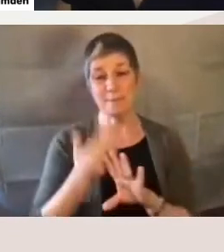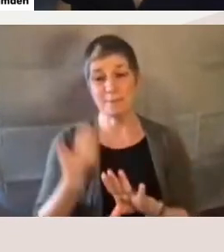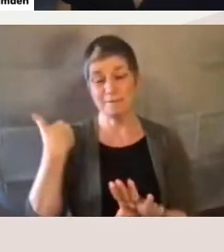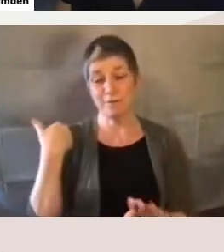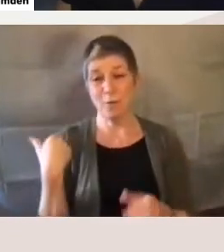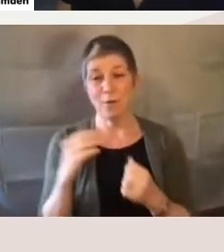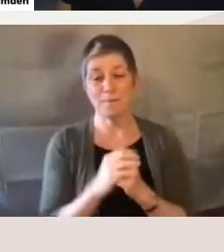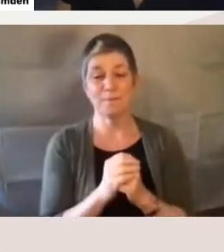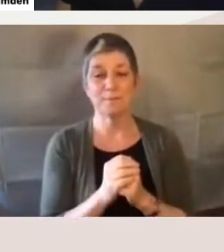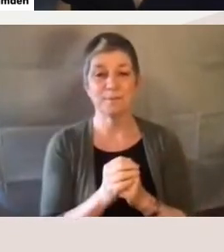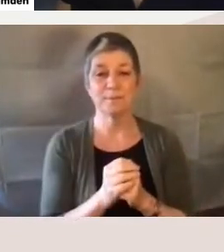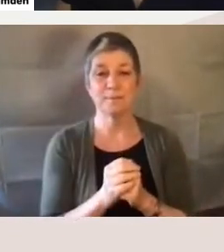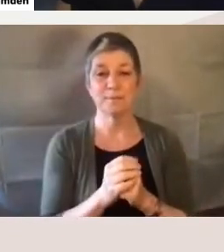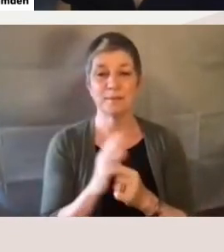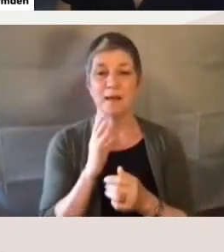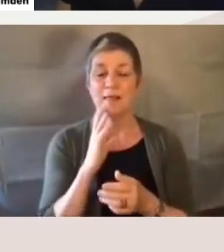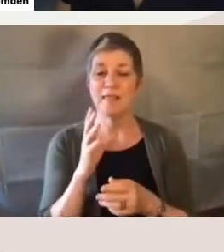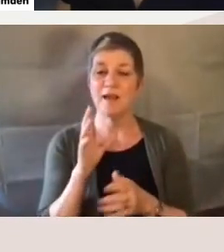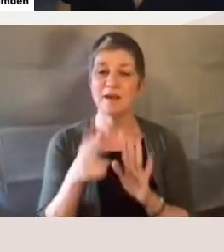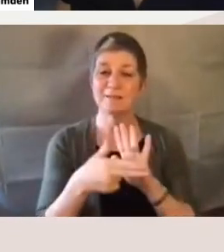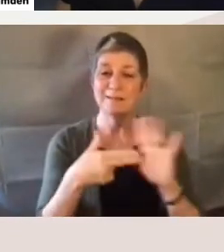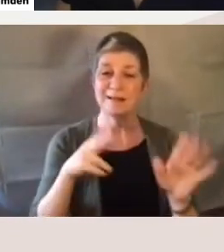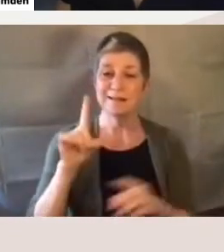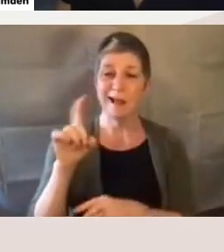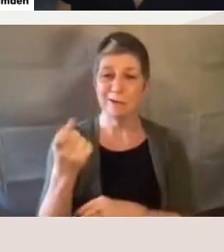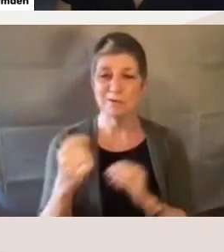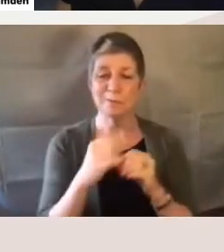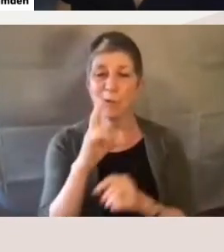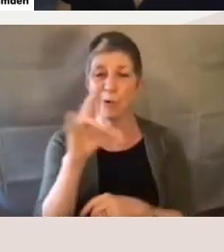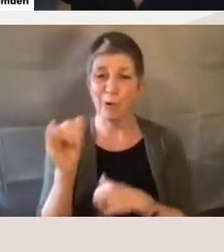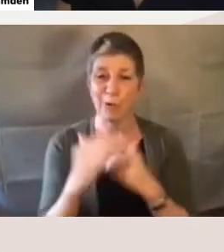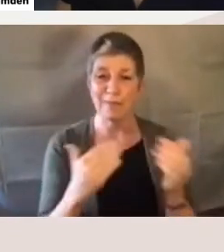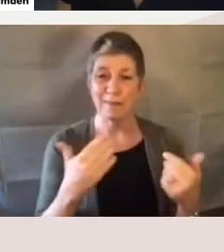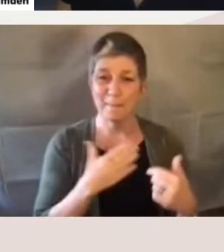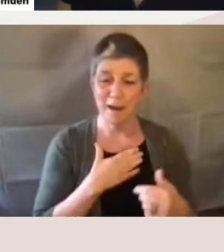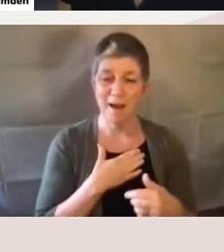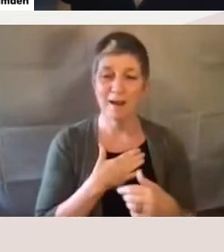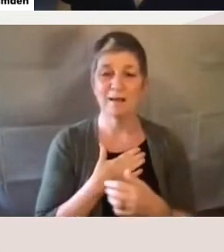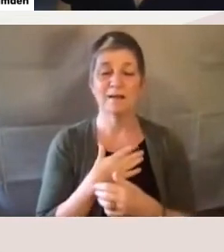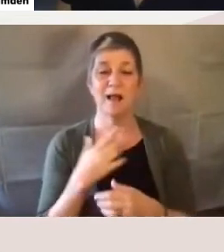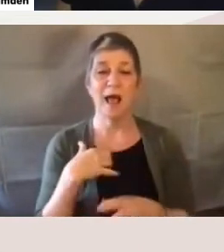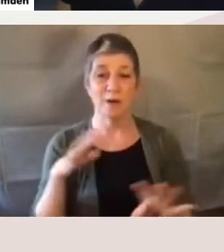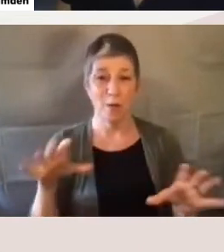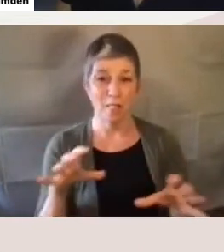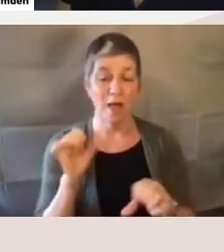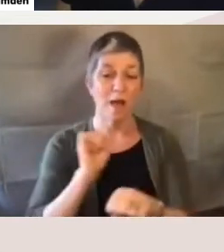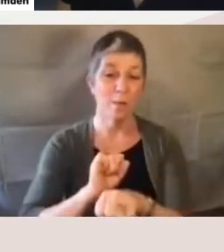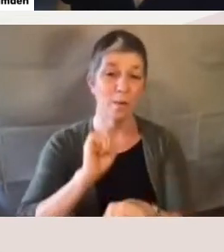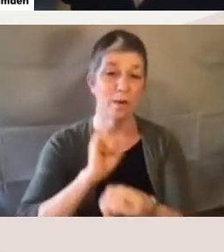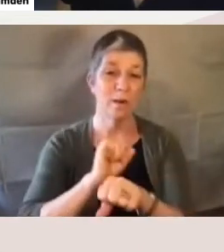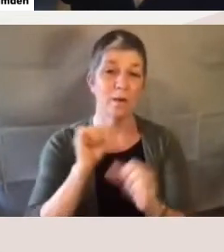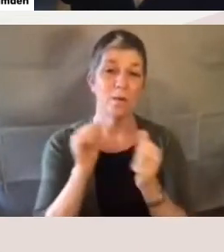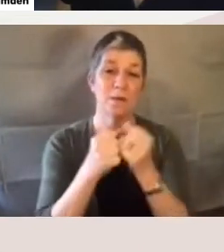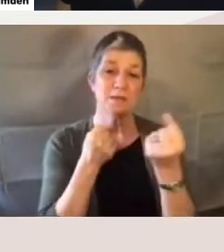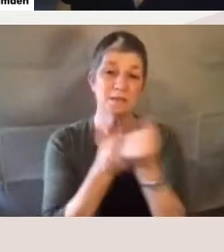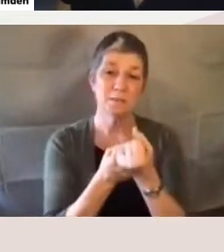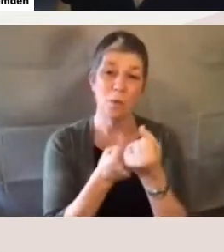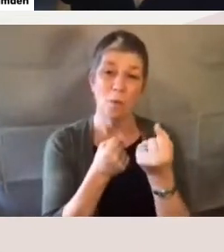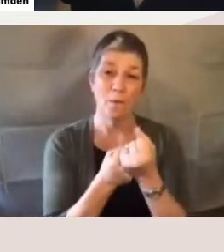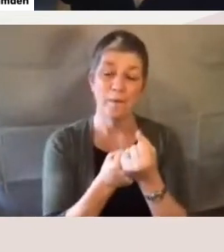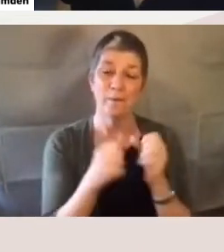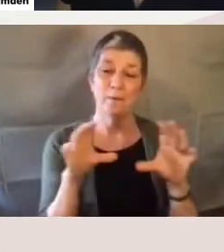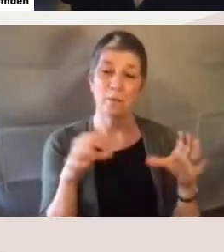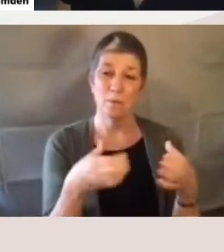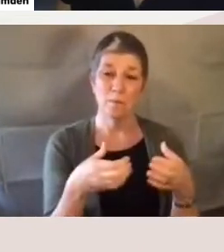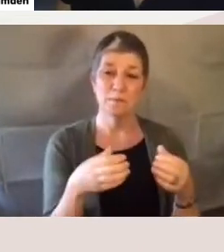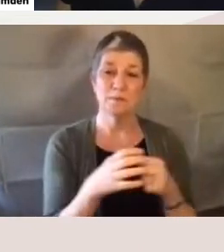are earlier in their diagnosis and everything. I do a lot of work with the support